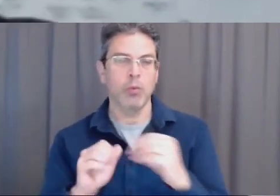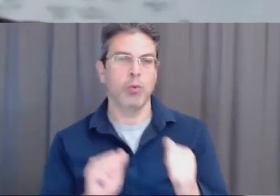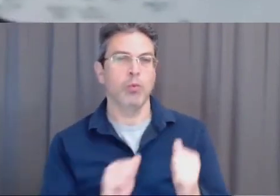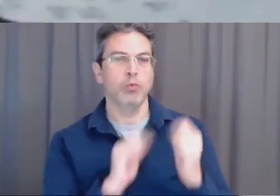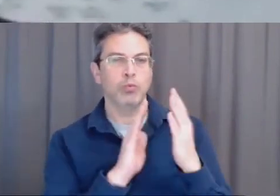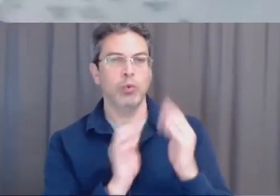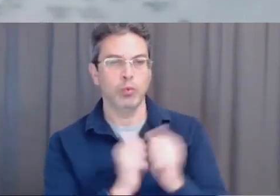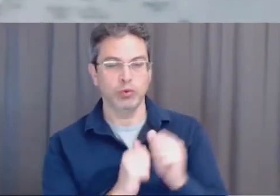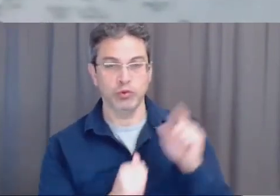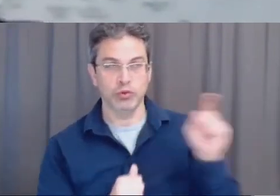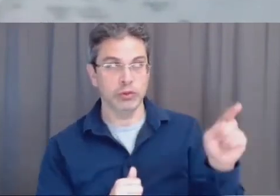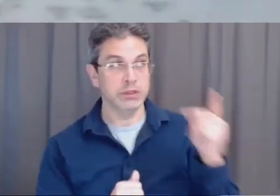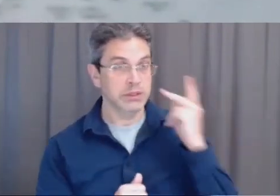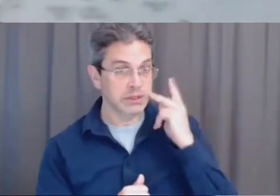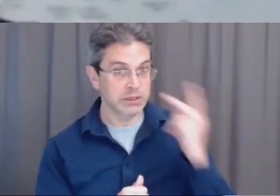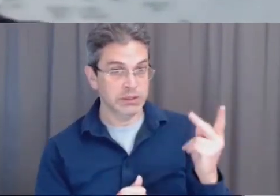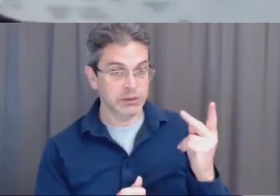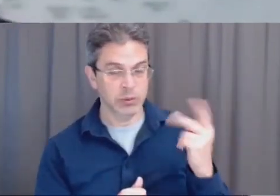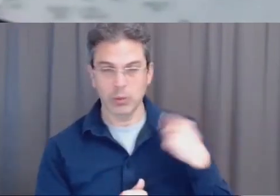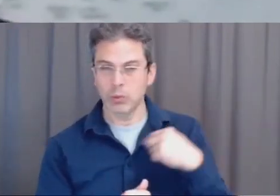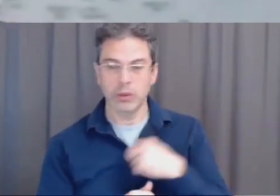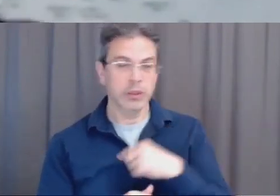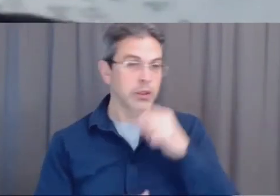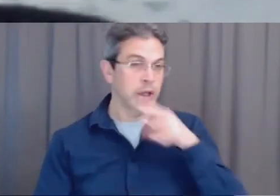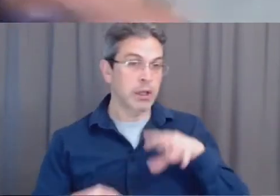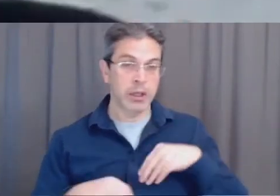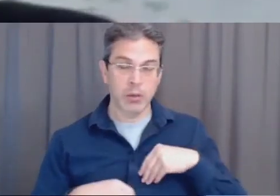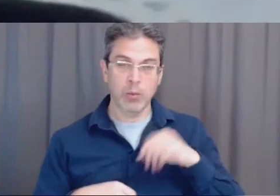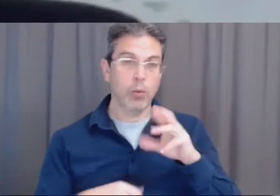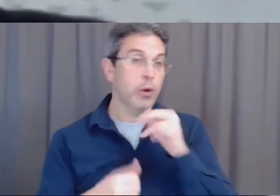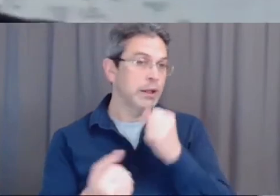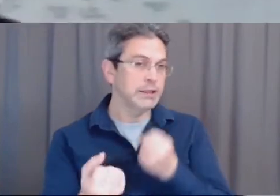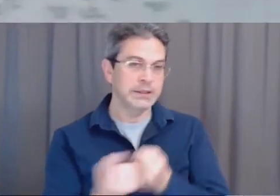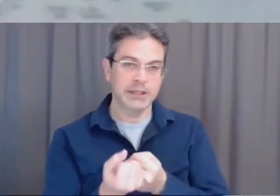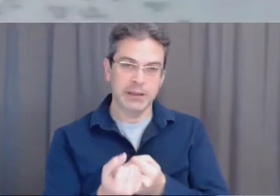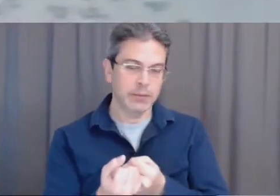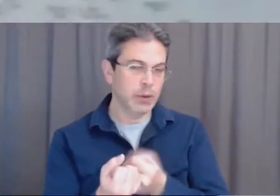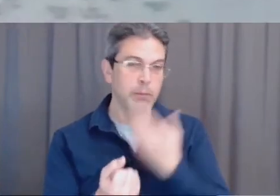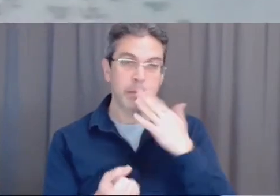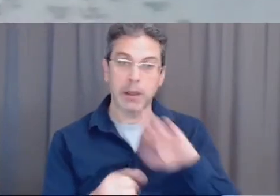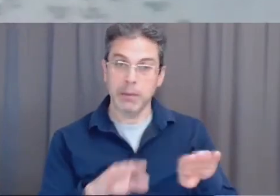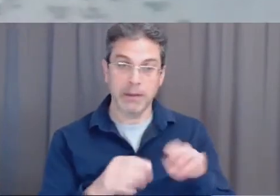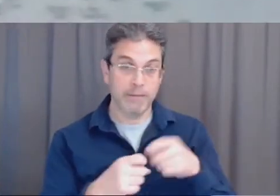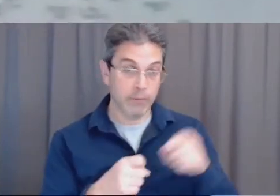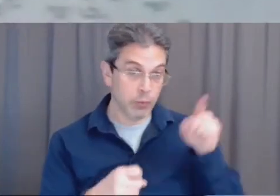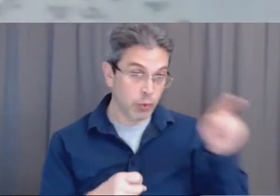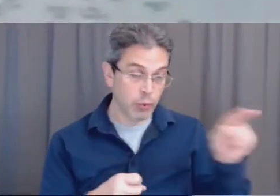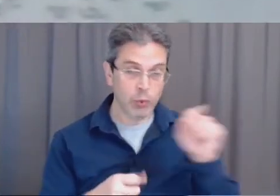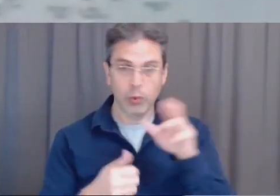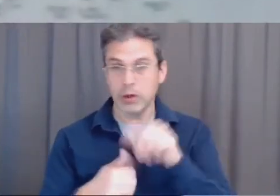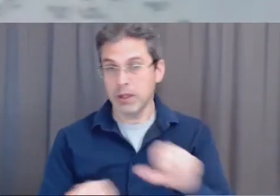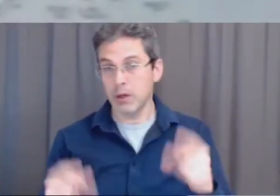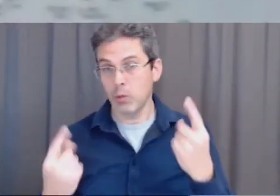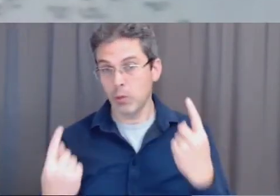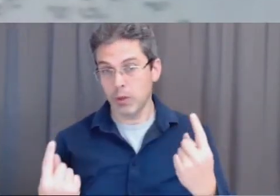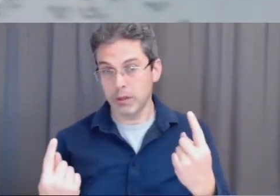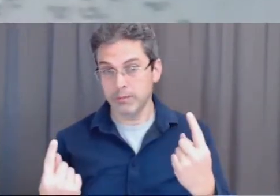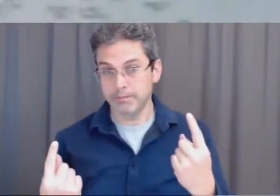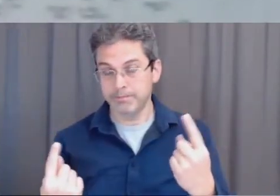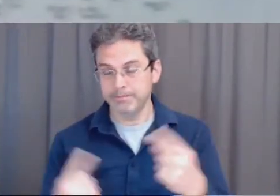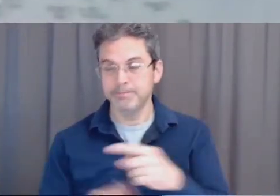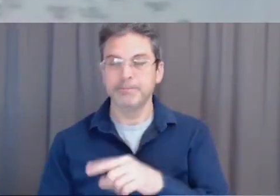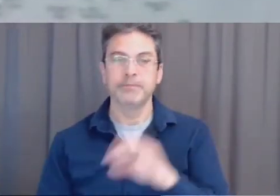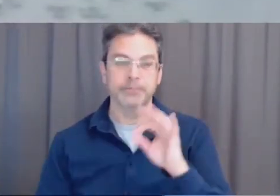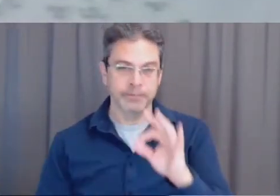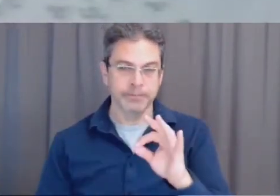say, listen, we neither condone nor encourage bad behavior with you or anybody. Fantastic. Don.